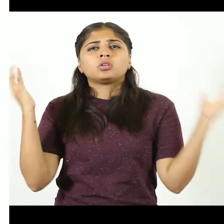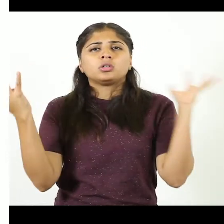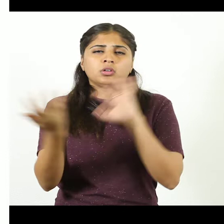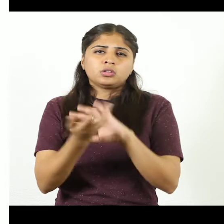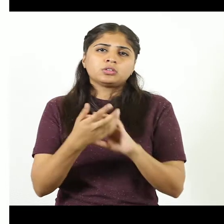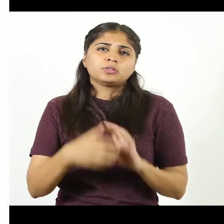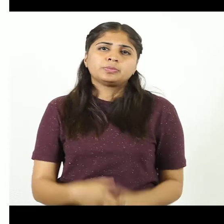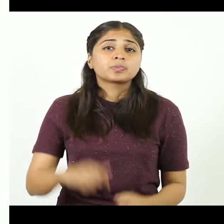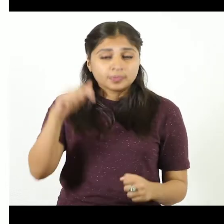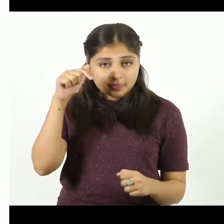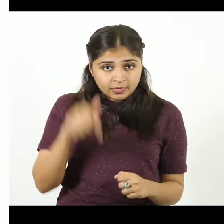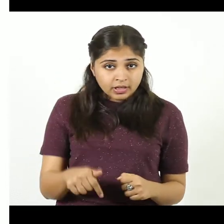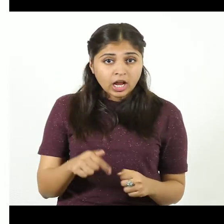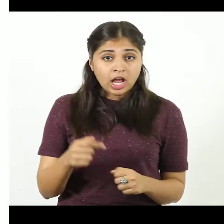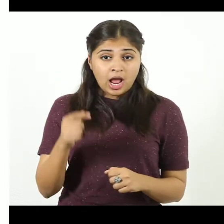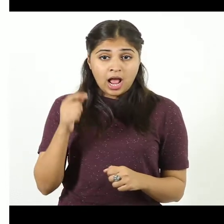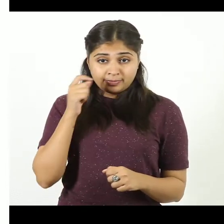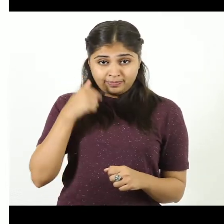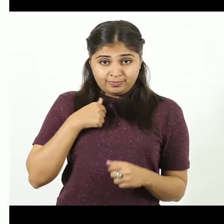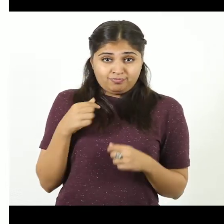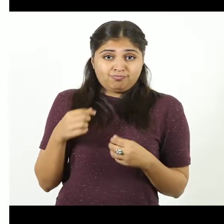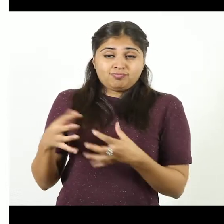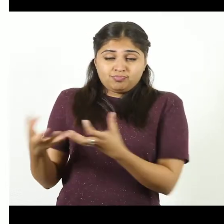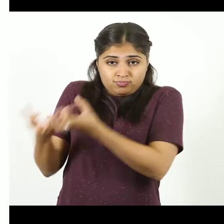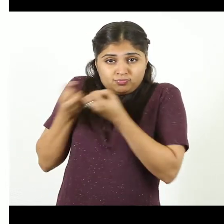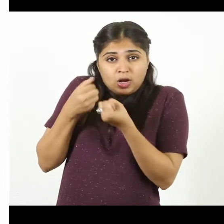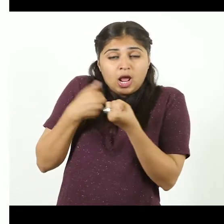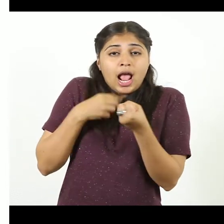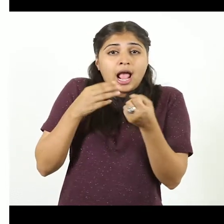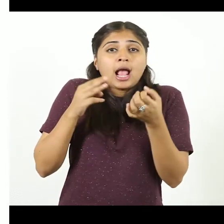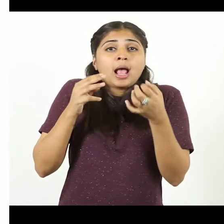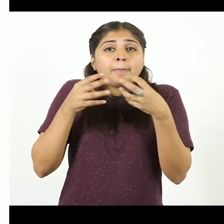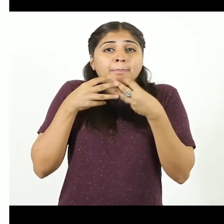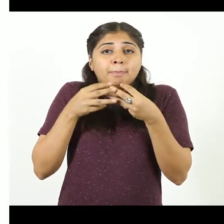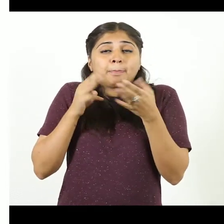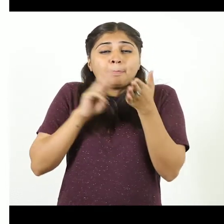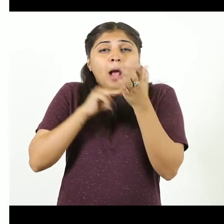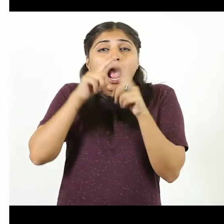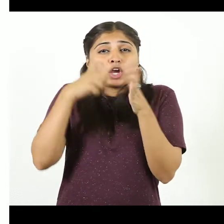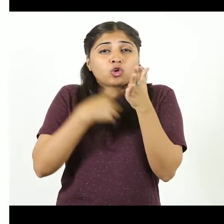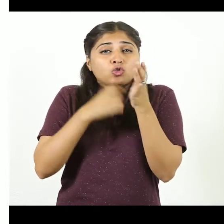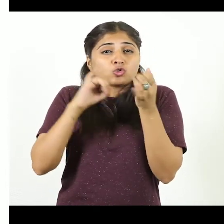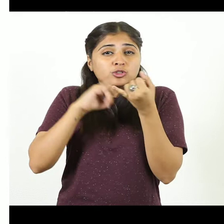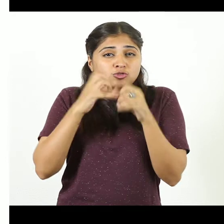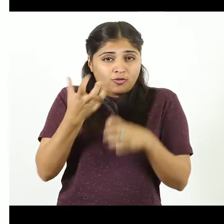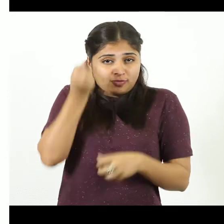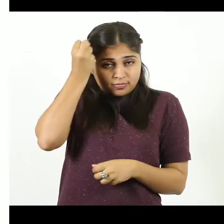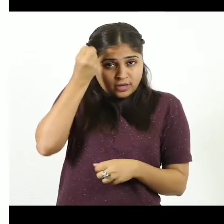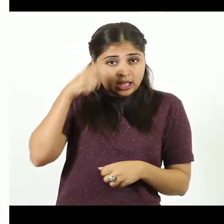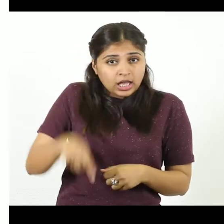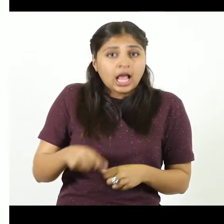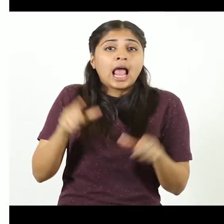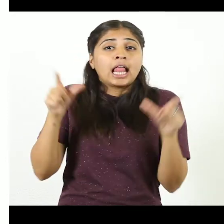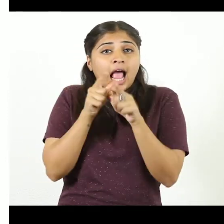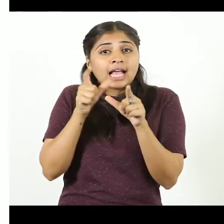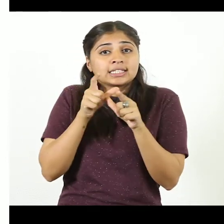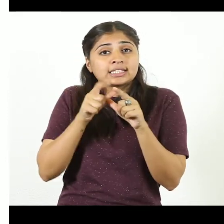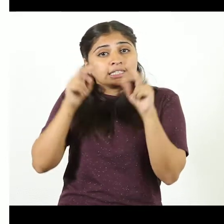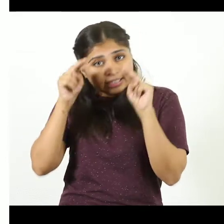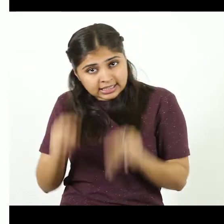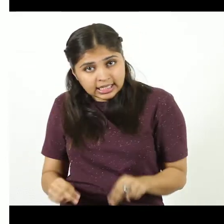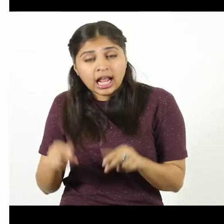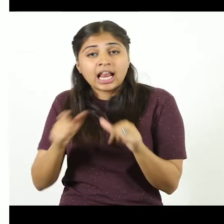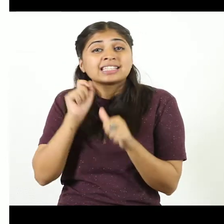worldwide. Being a proprietary office software, MS Office license has to be taken for